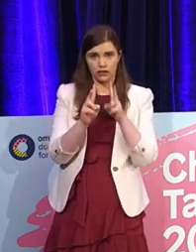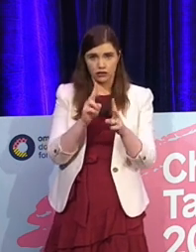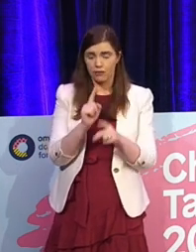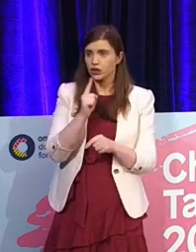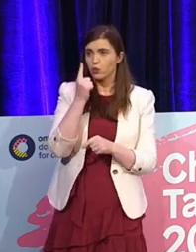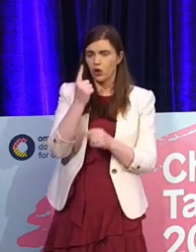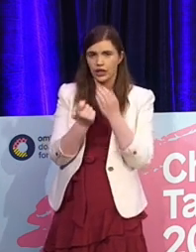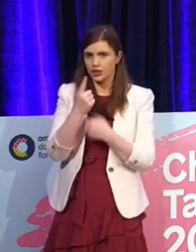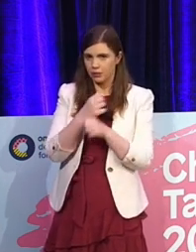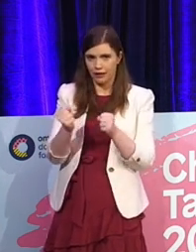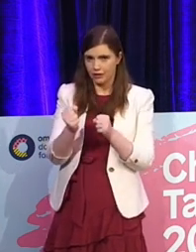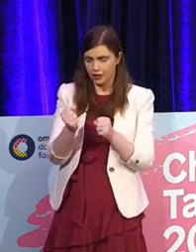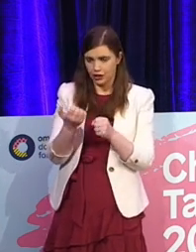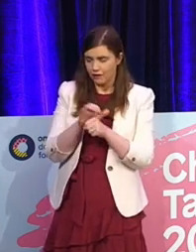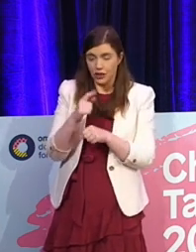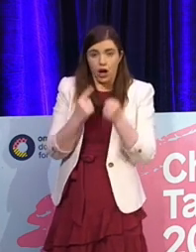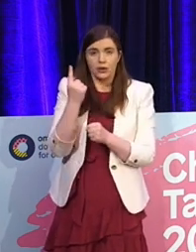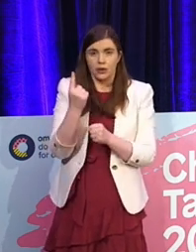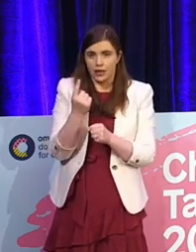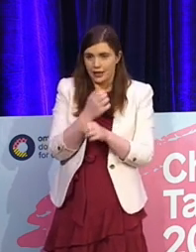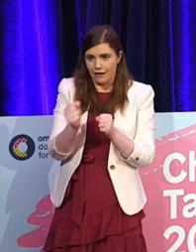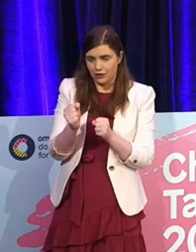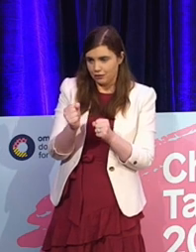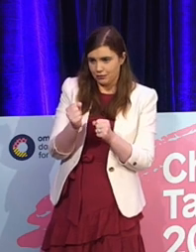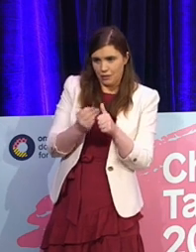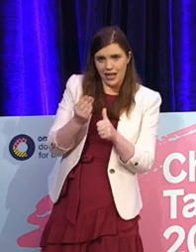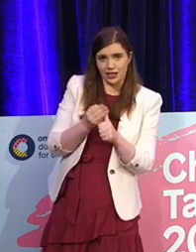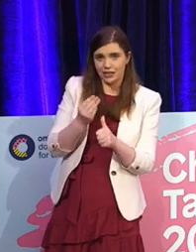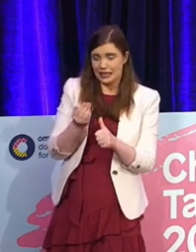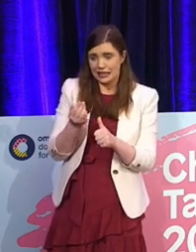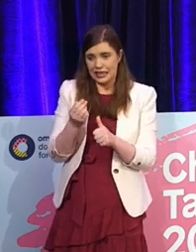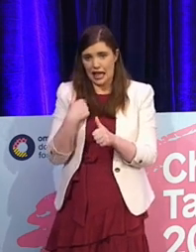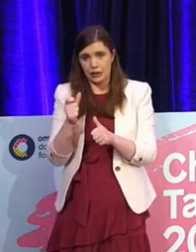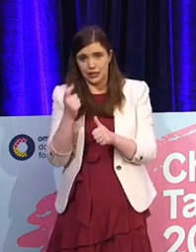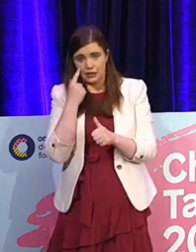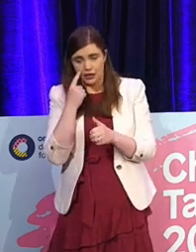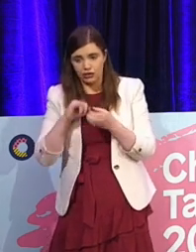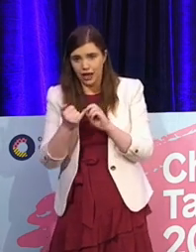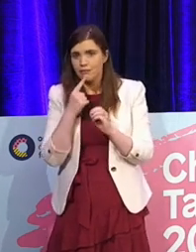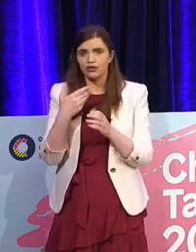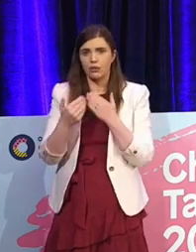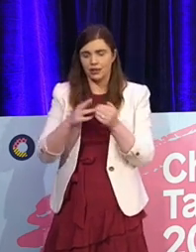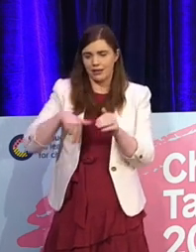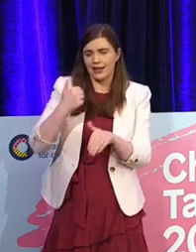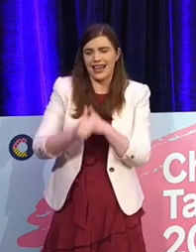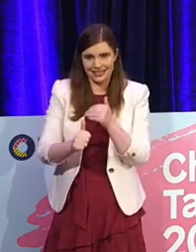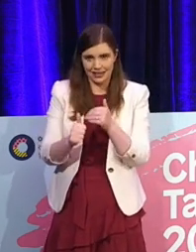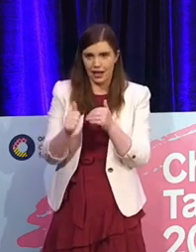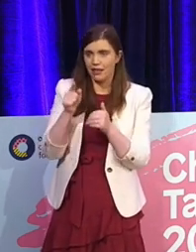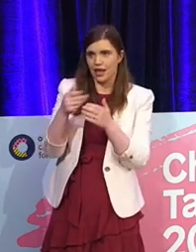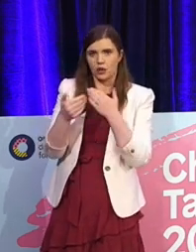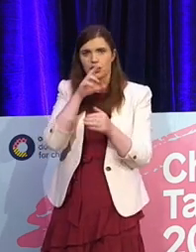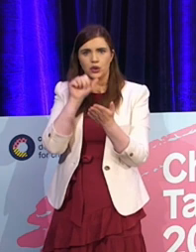that we hadn't covered. And there's always one, and I winged it. And it didn't go so well. The very next day, that's what the headlines were, with the issue that I hadn't covered